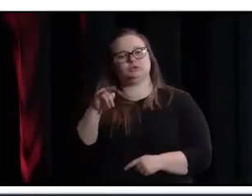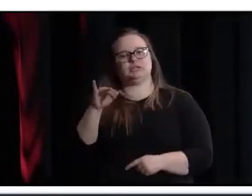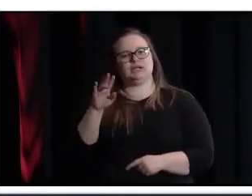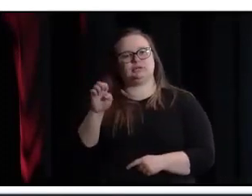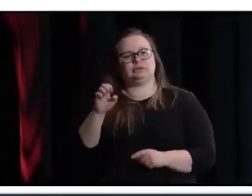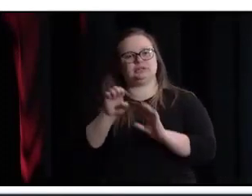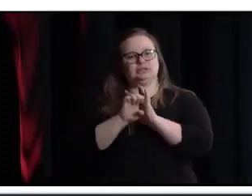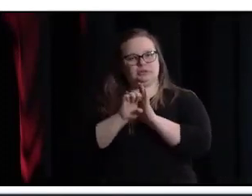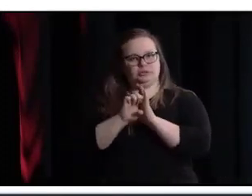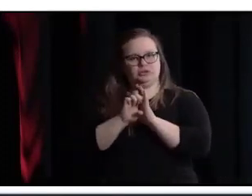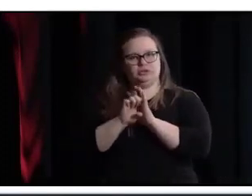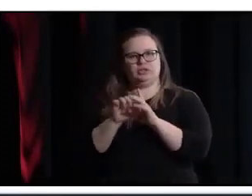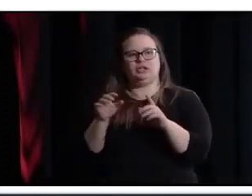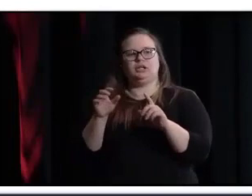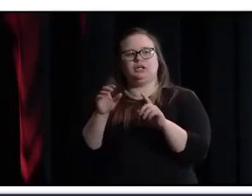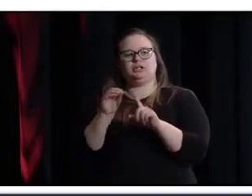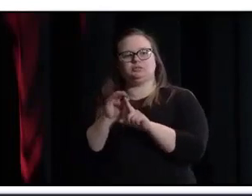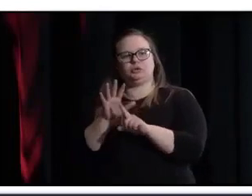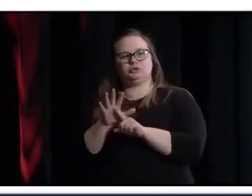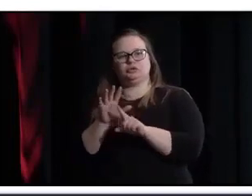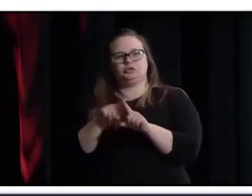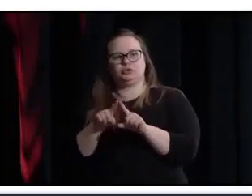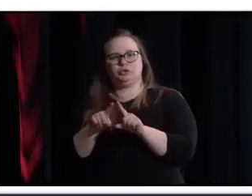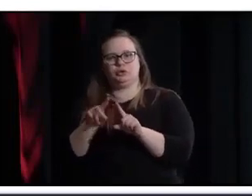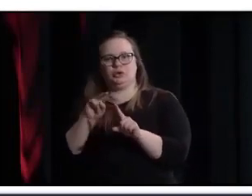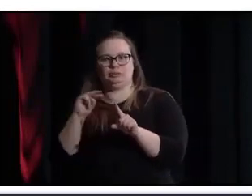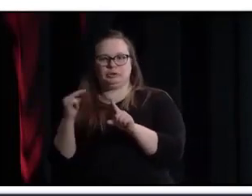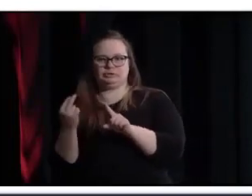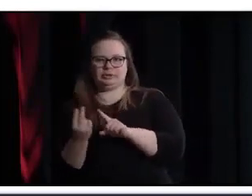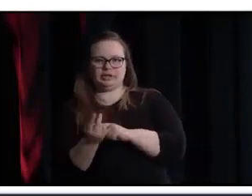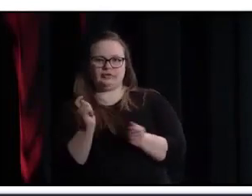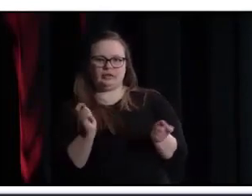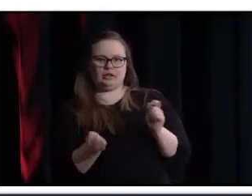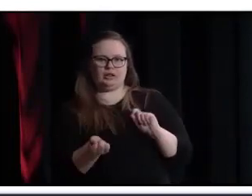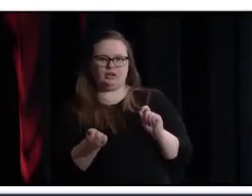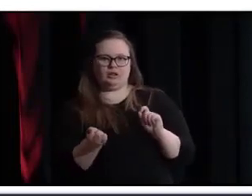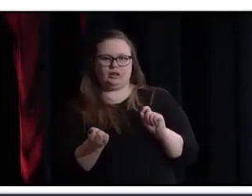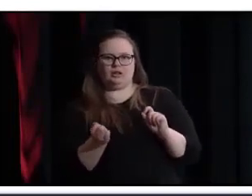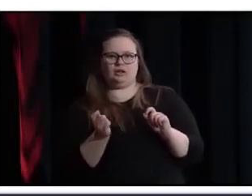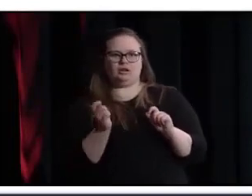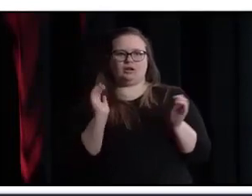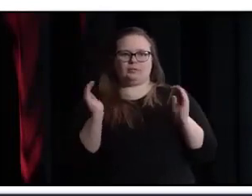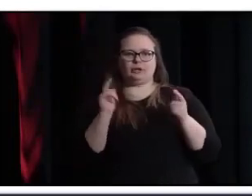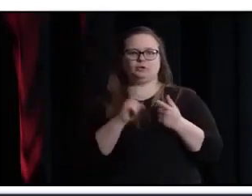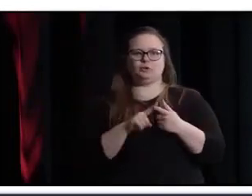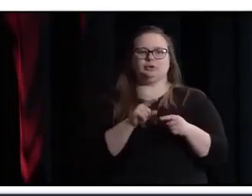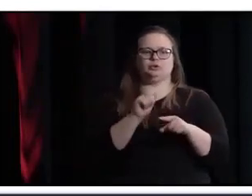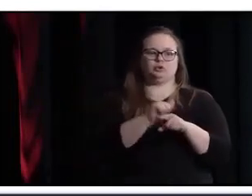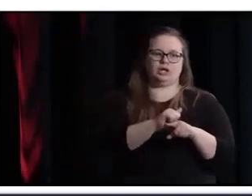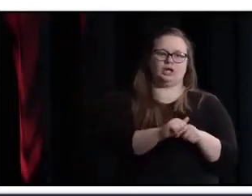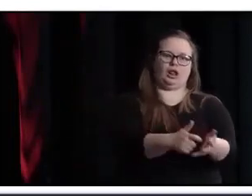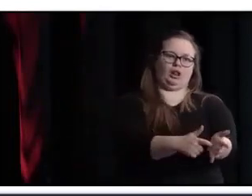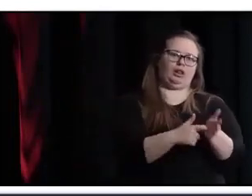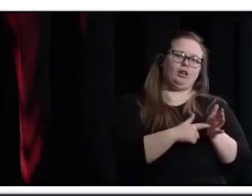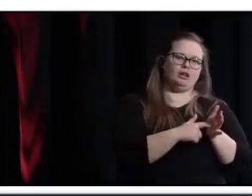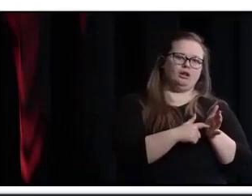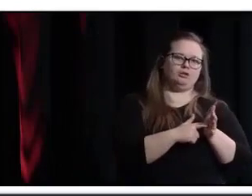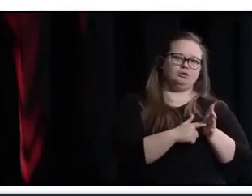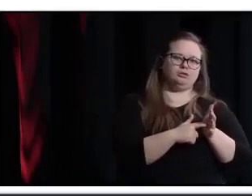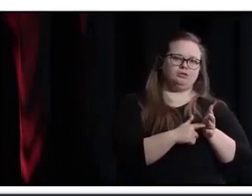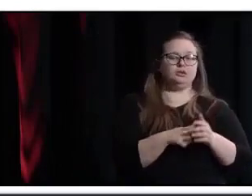perspective taking was more effective than making training mandatory, from having